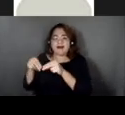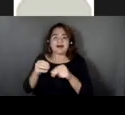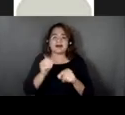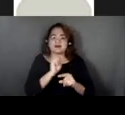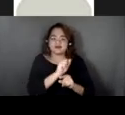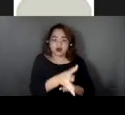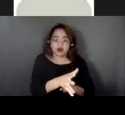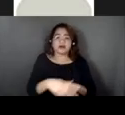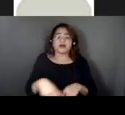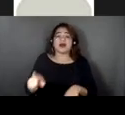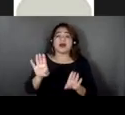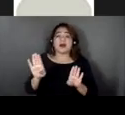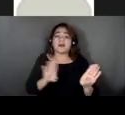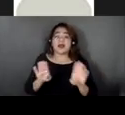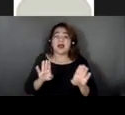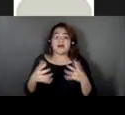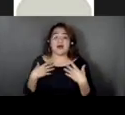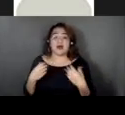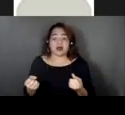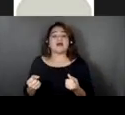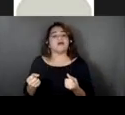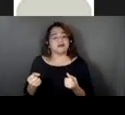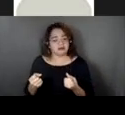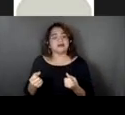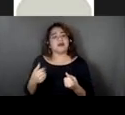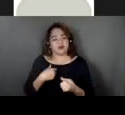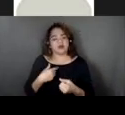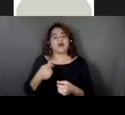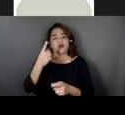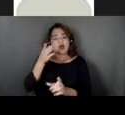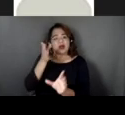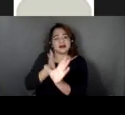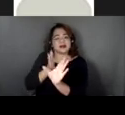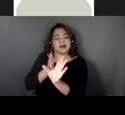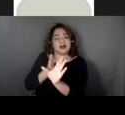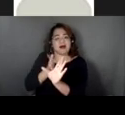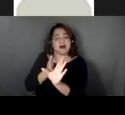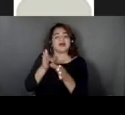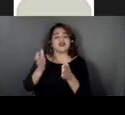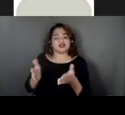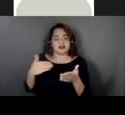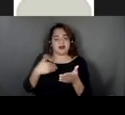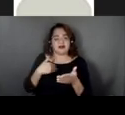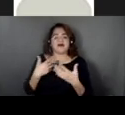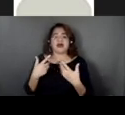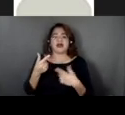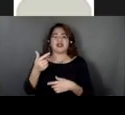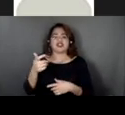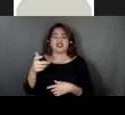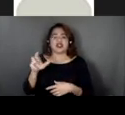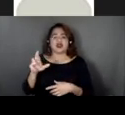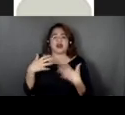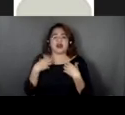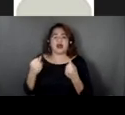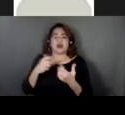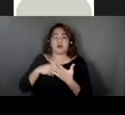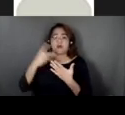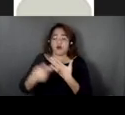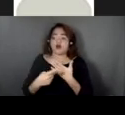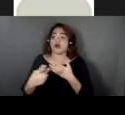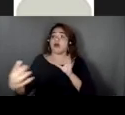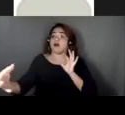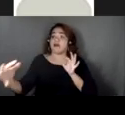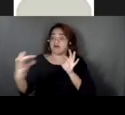available. There's a psychologist who's integrated into our gender health program that can really work to help connect people